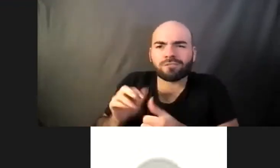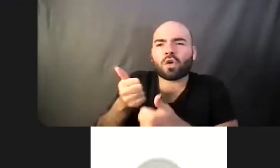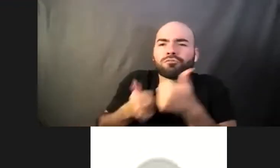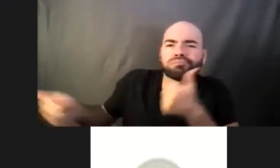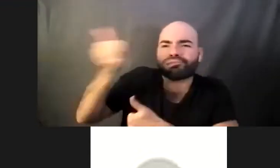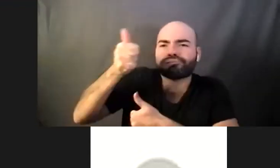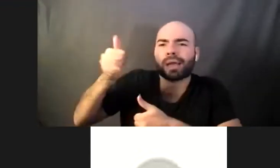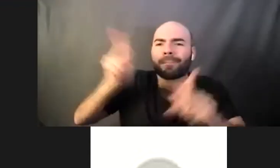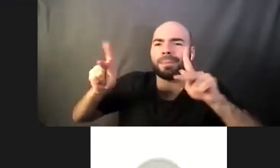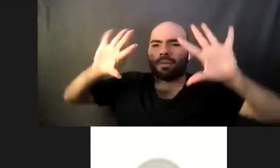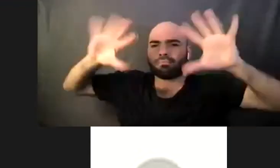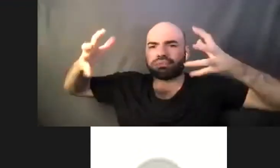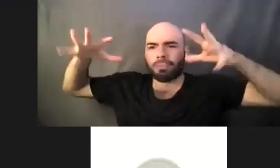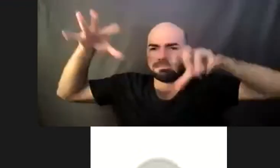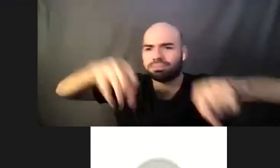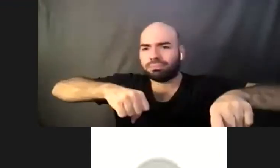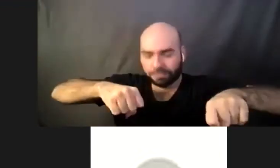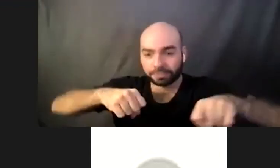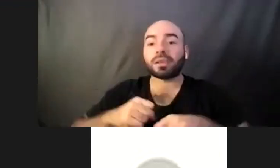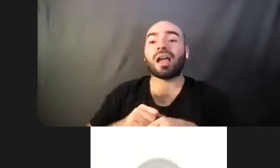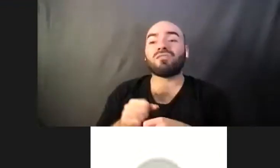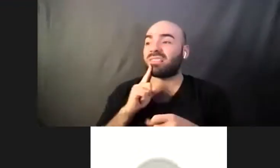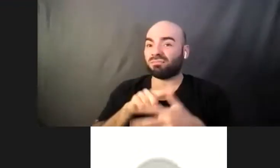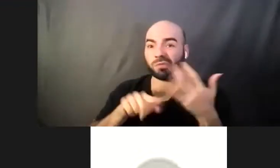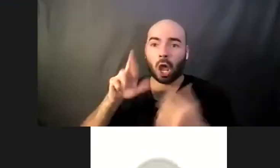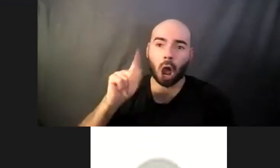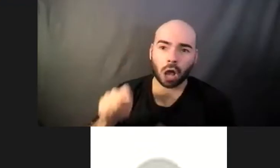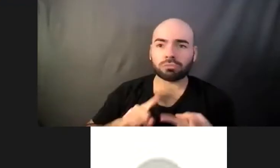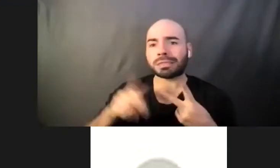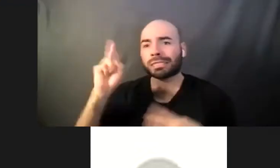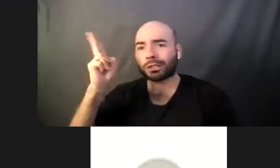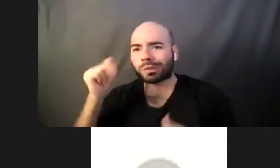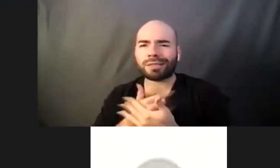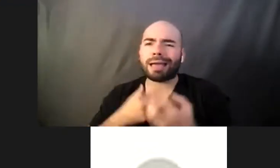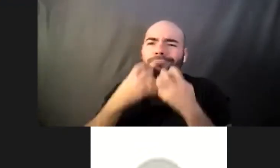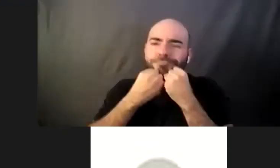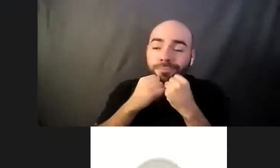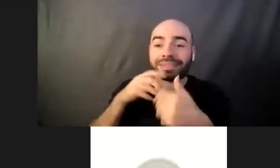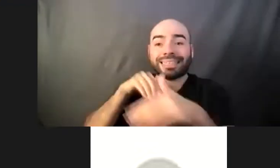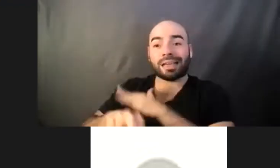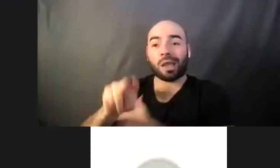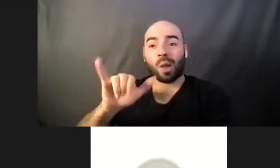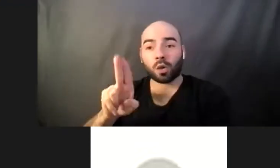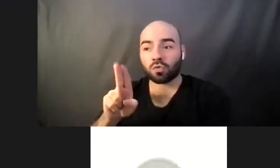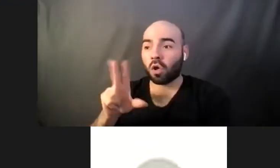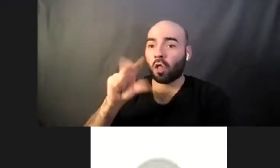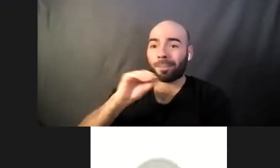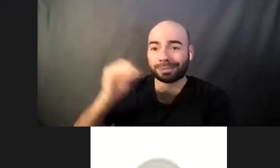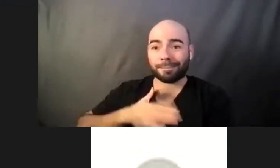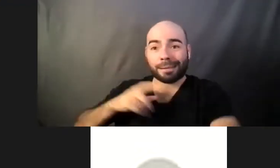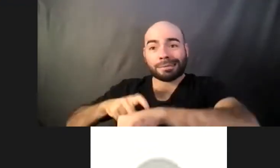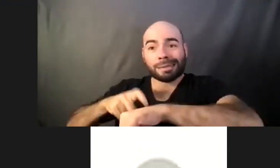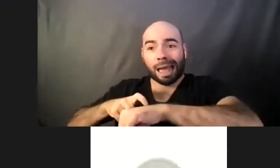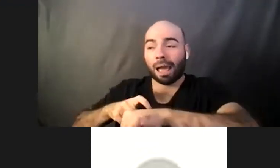throughout history. These were things that really mattered to me. When I got to NYU, 30% of my school year were